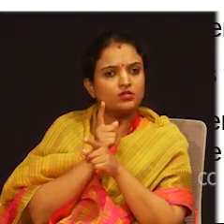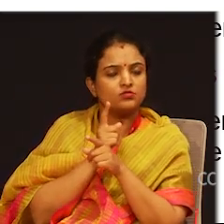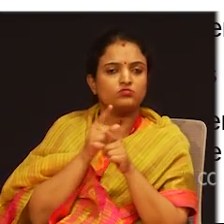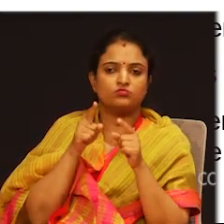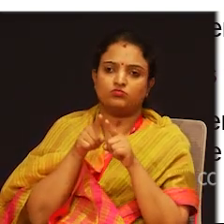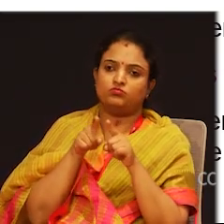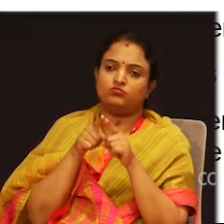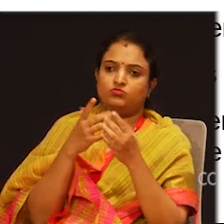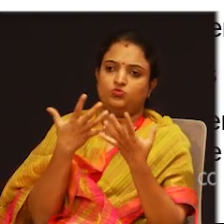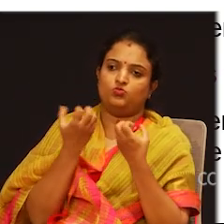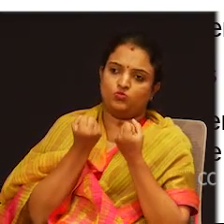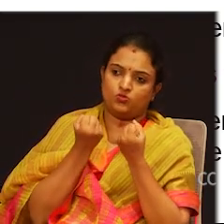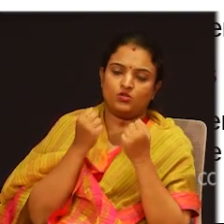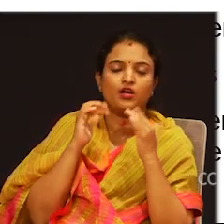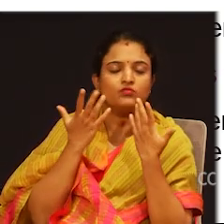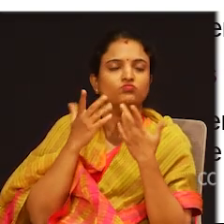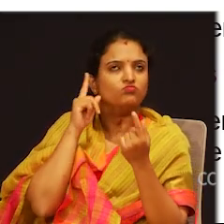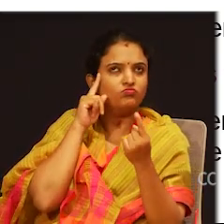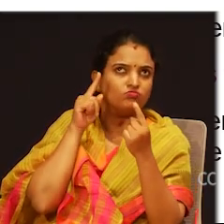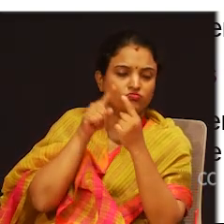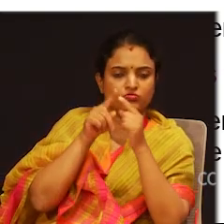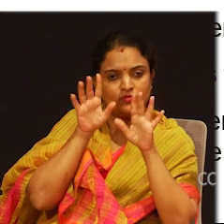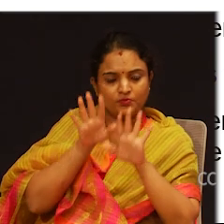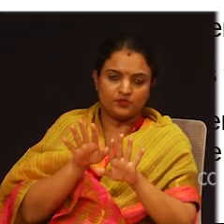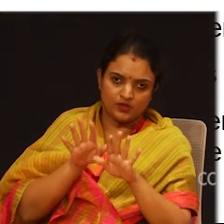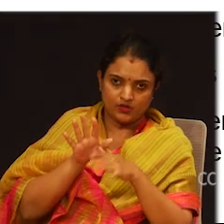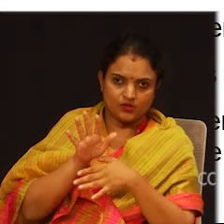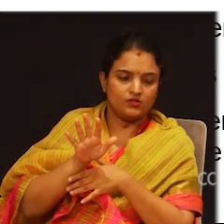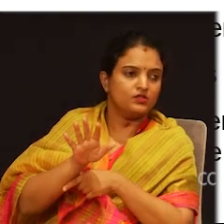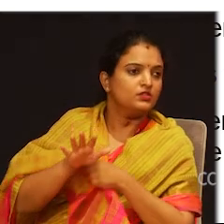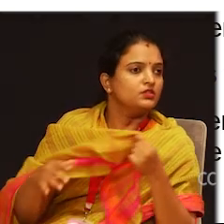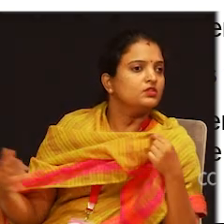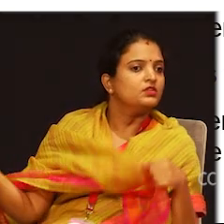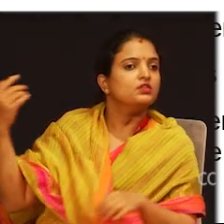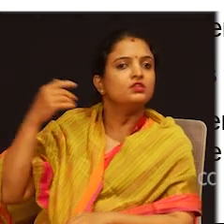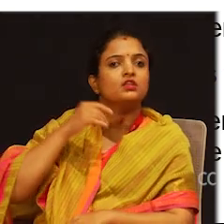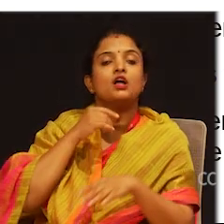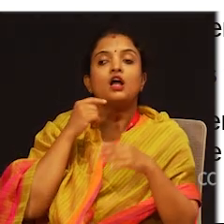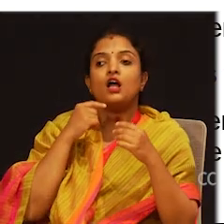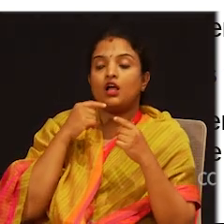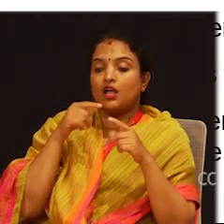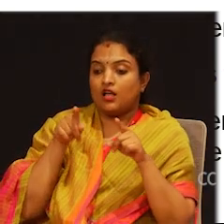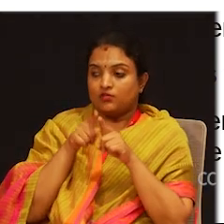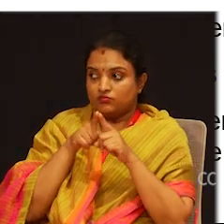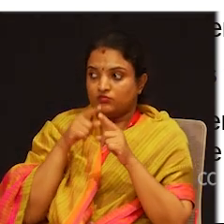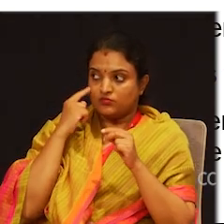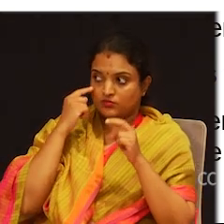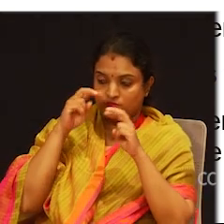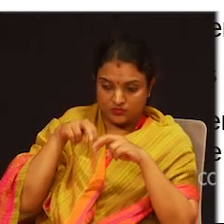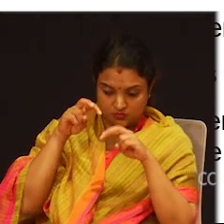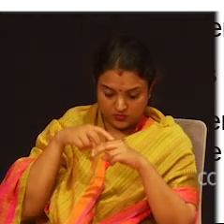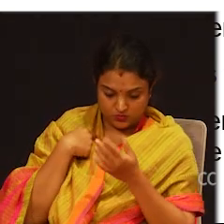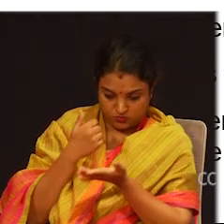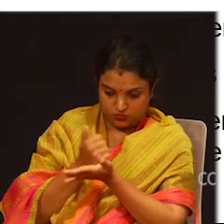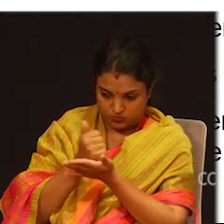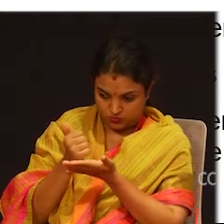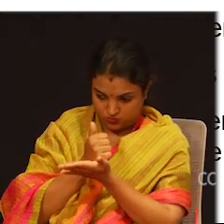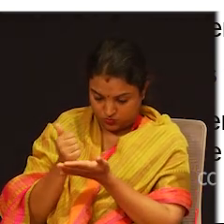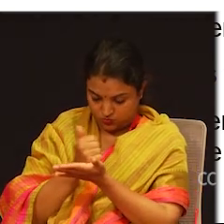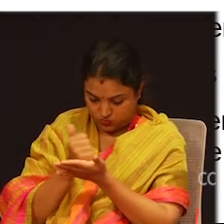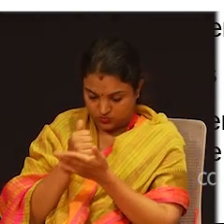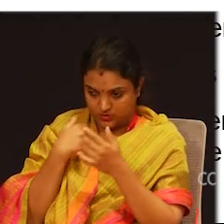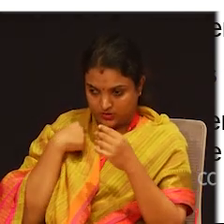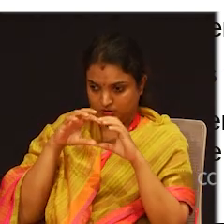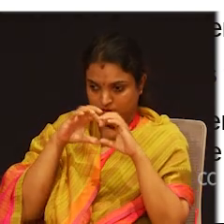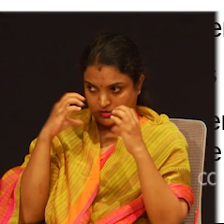professional, surely. The third thing we say is that research tells us that when we practice this in the